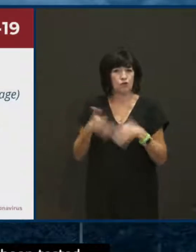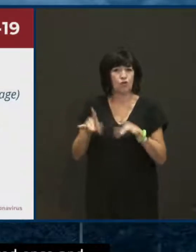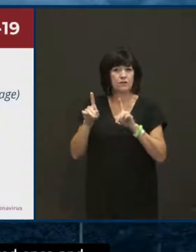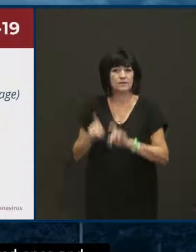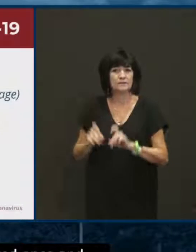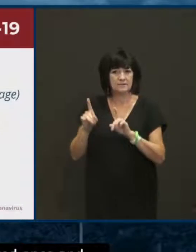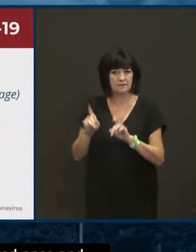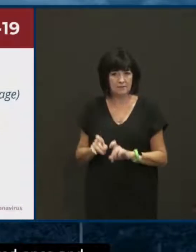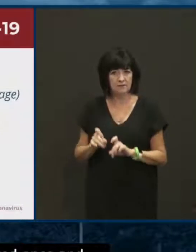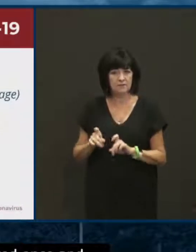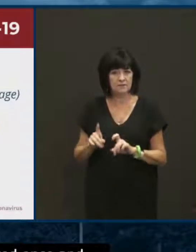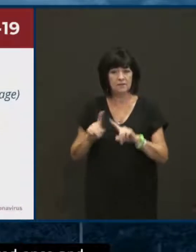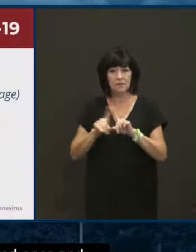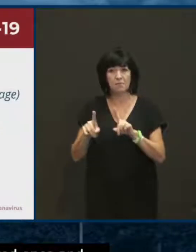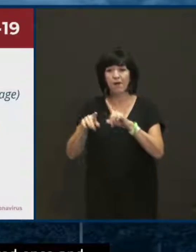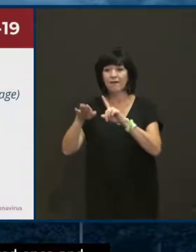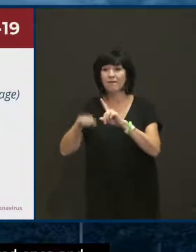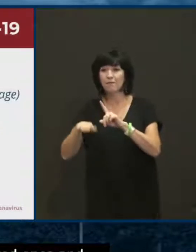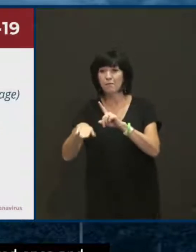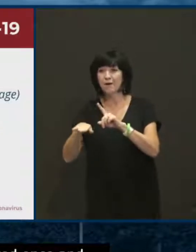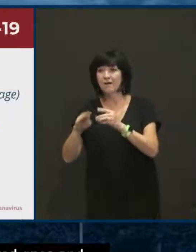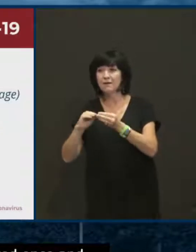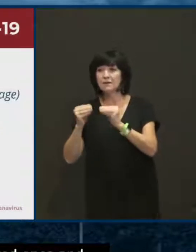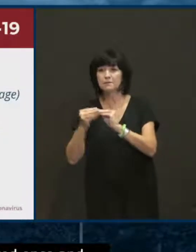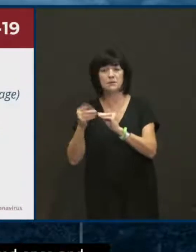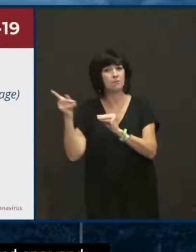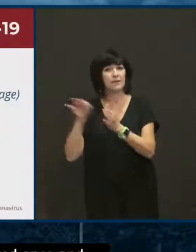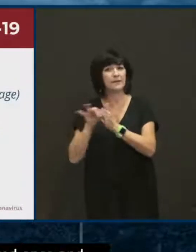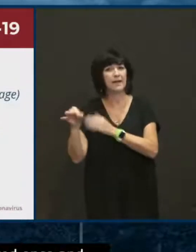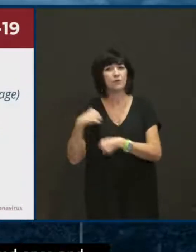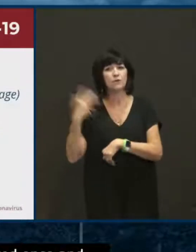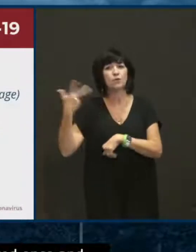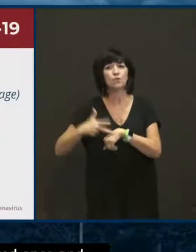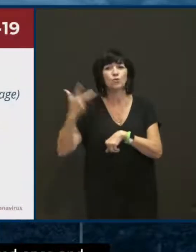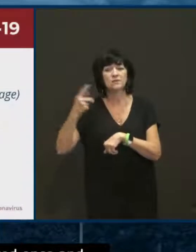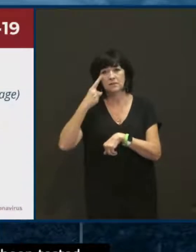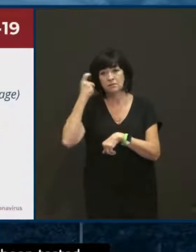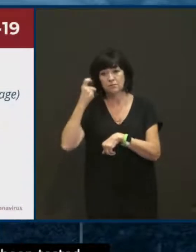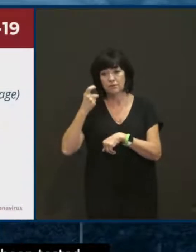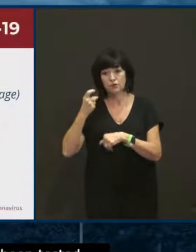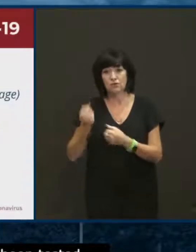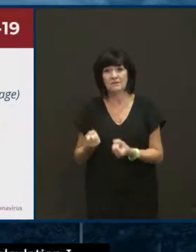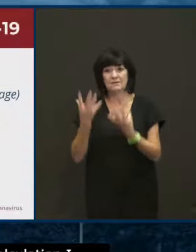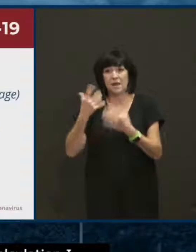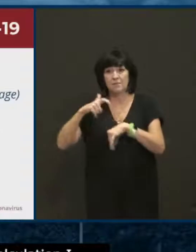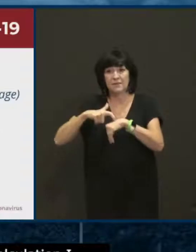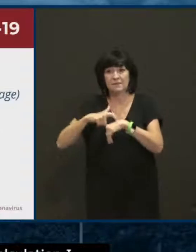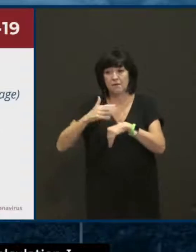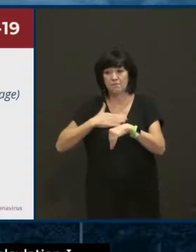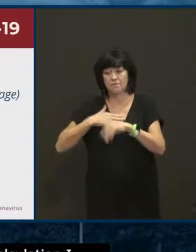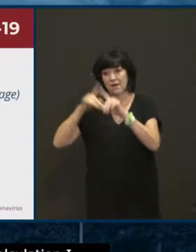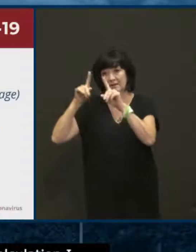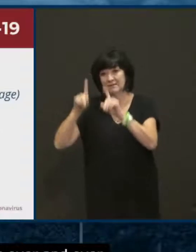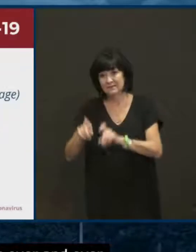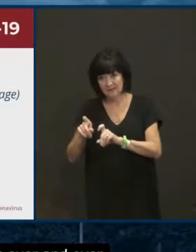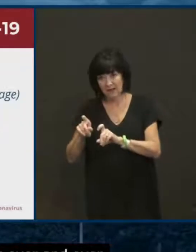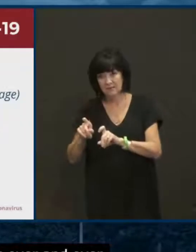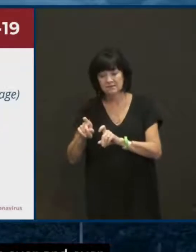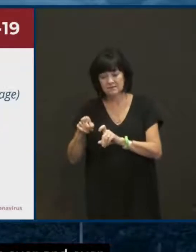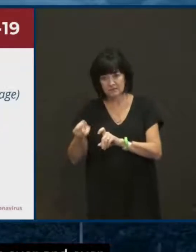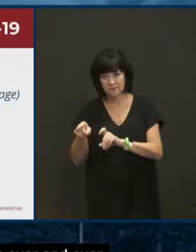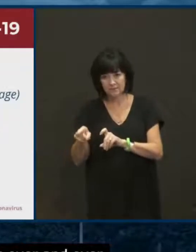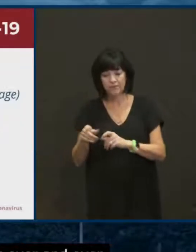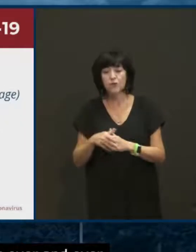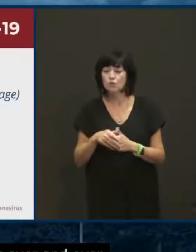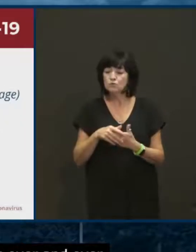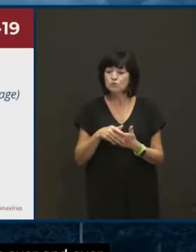counted 3 times. And so we are testing teachers over and over again, and we expect to do that. We're testing, I would expect, students over